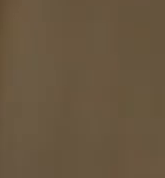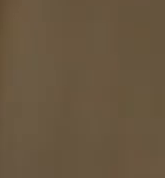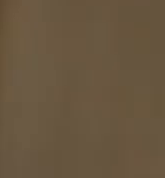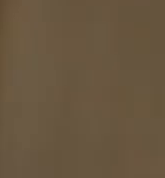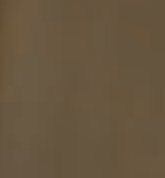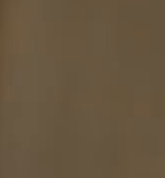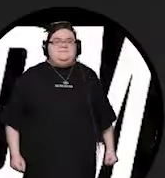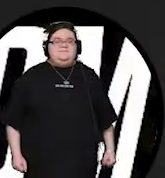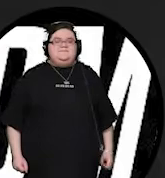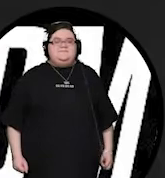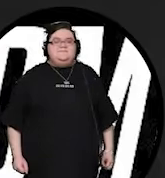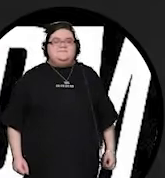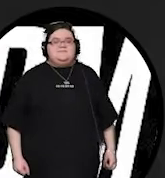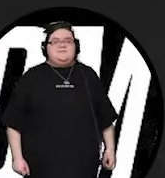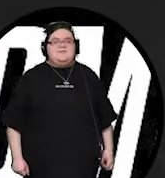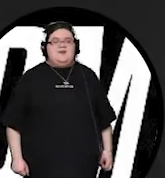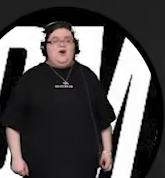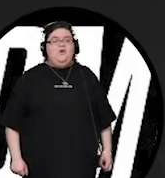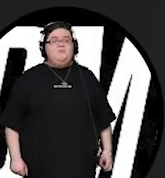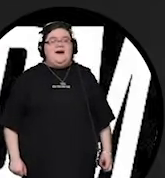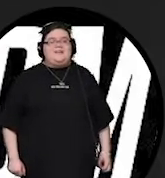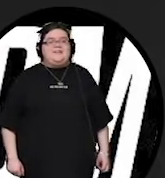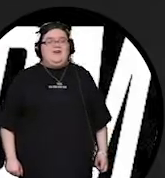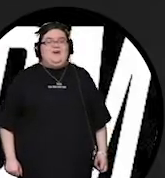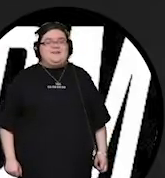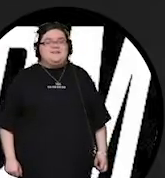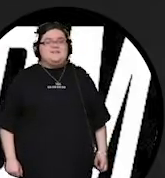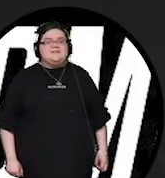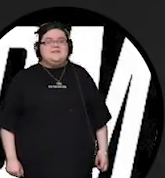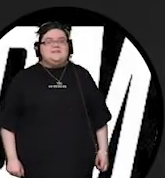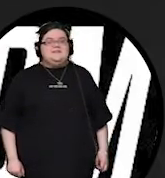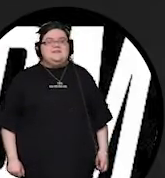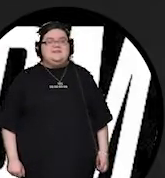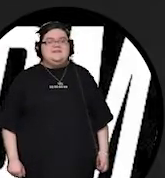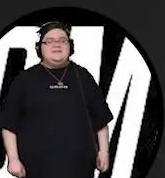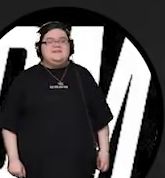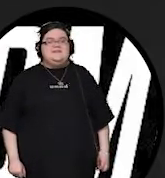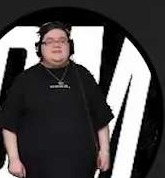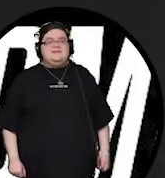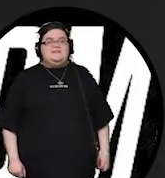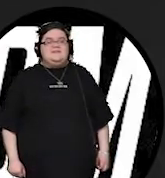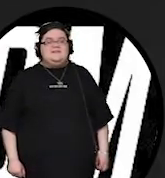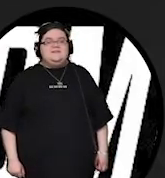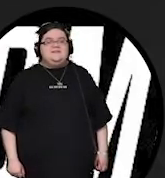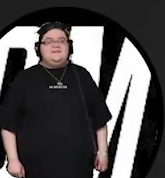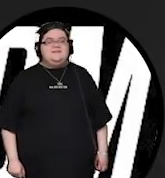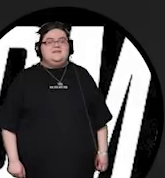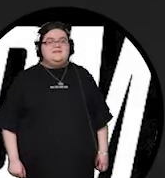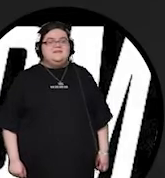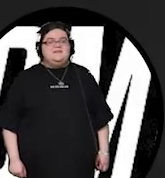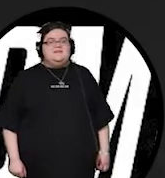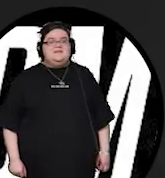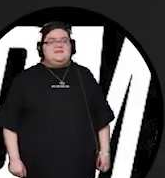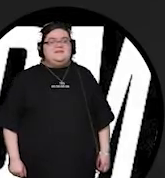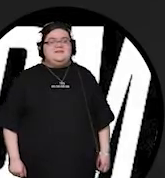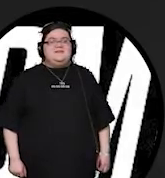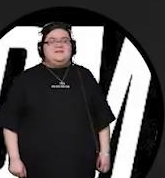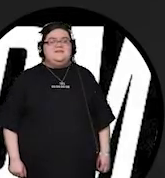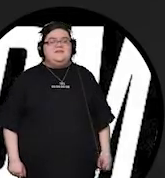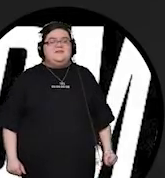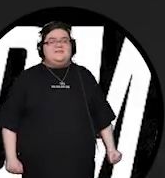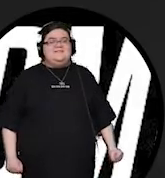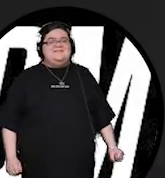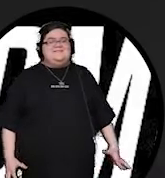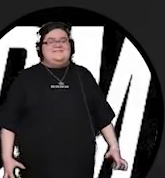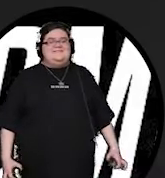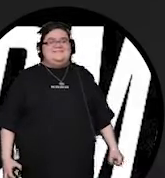I'm cringing. I hate the locking. Jeez. He's just straight throwing it, bro. Oh my god. So that, his legs as well. Mate, that looks like he's going to